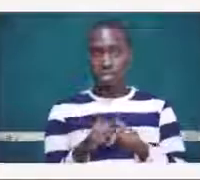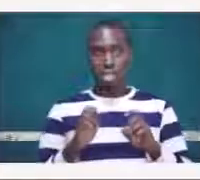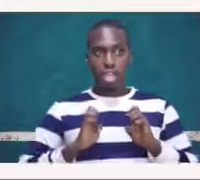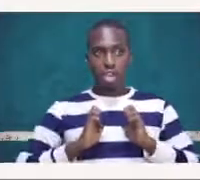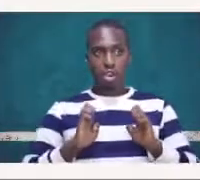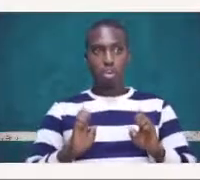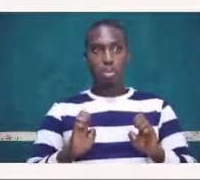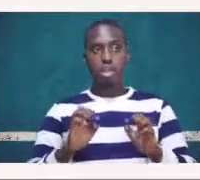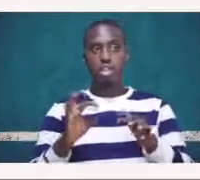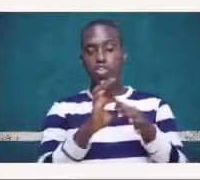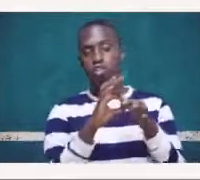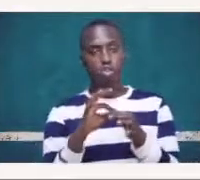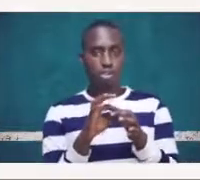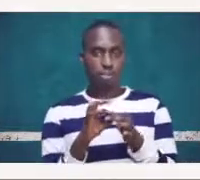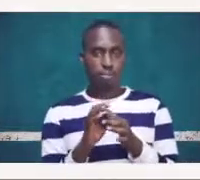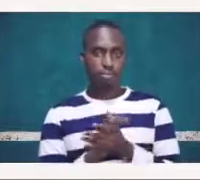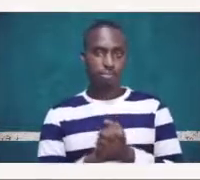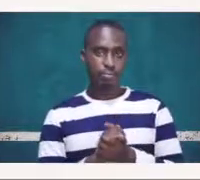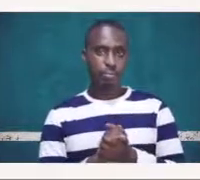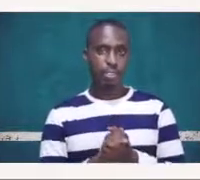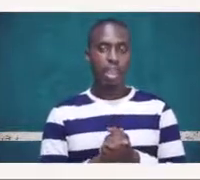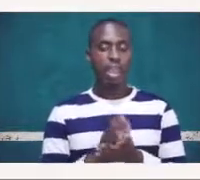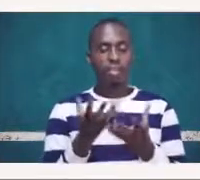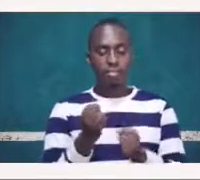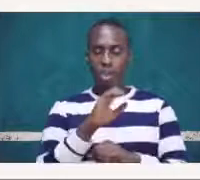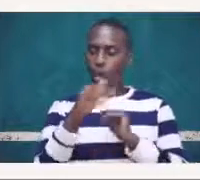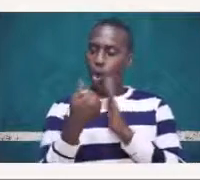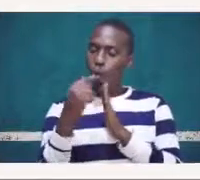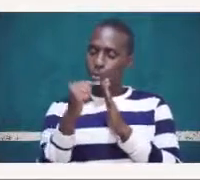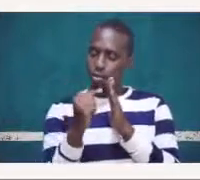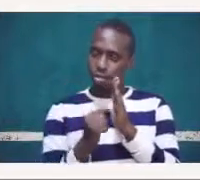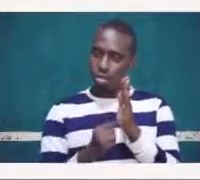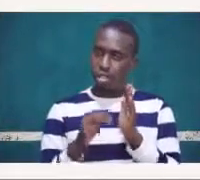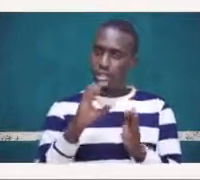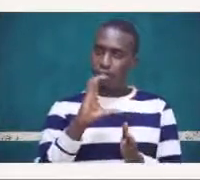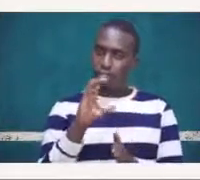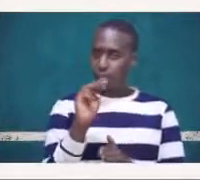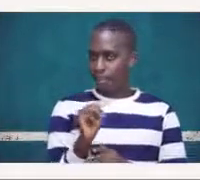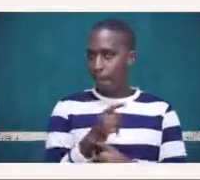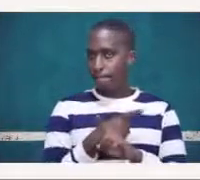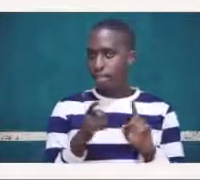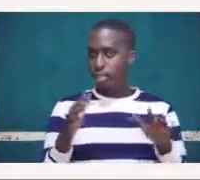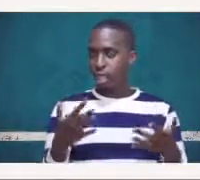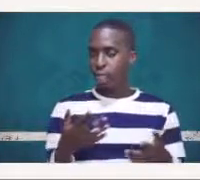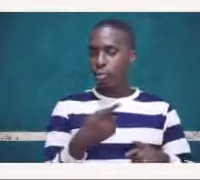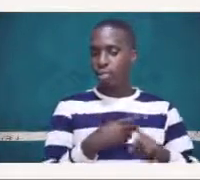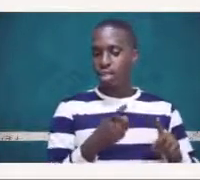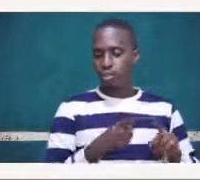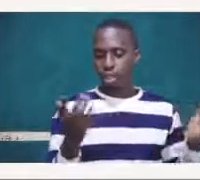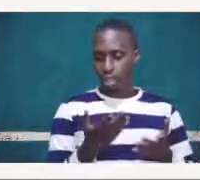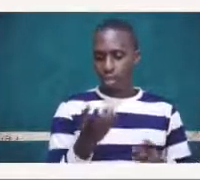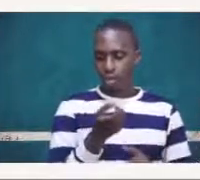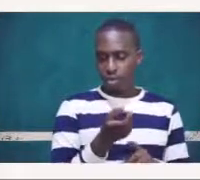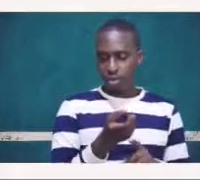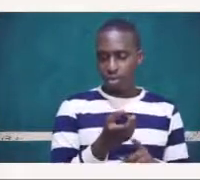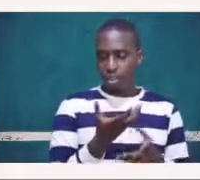union. The economic union entails all the characteristics of common market. But how is it different from,